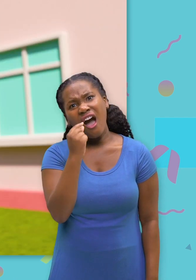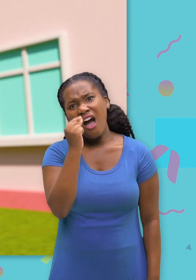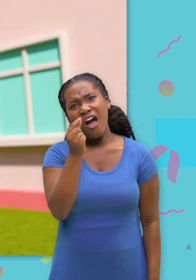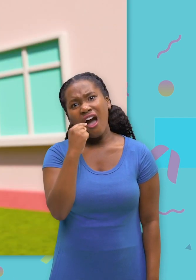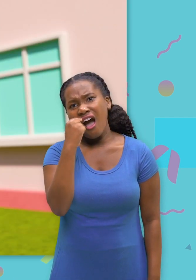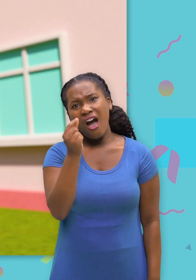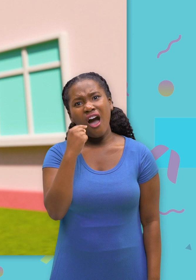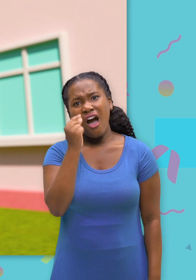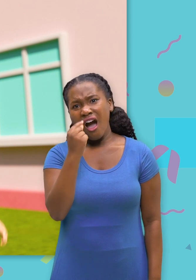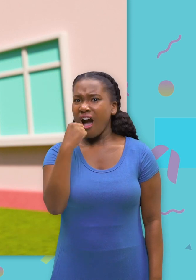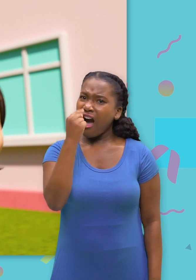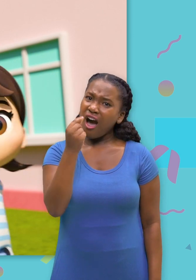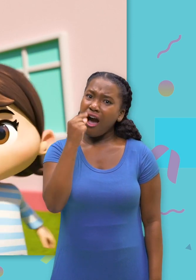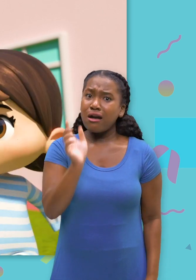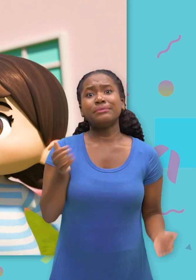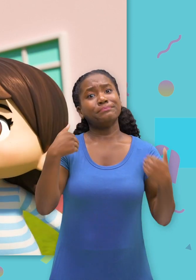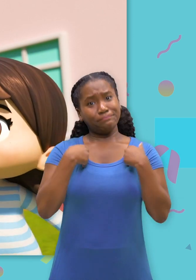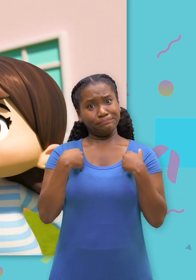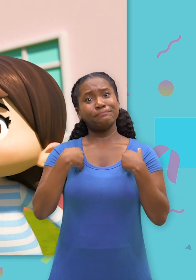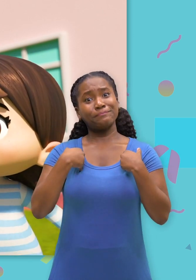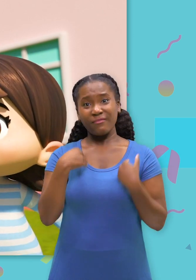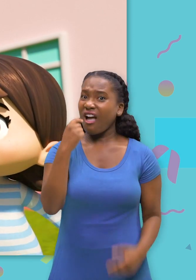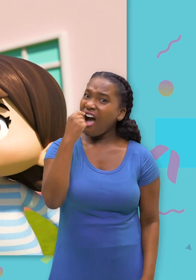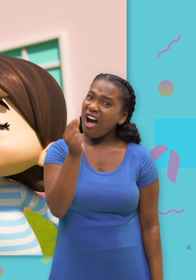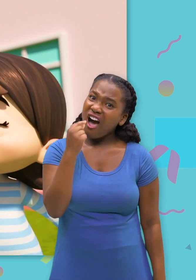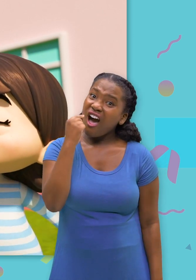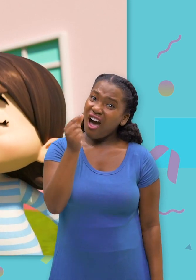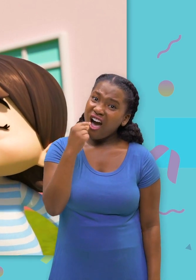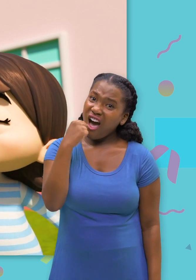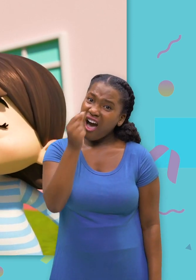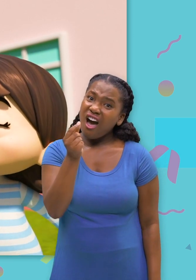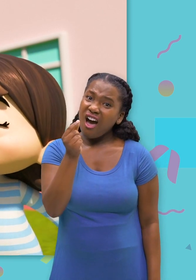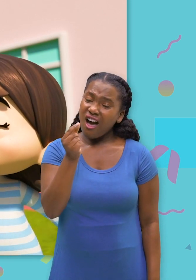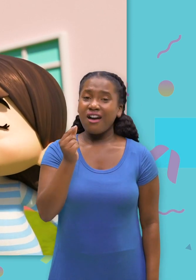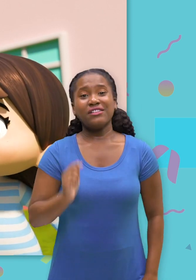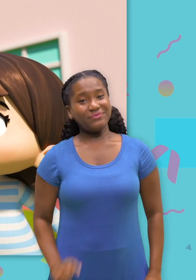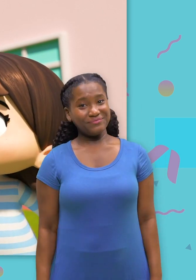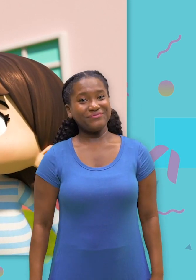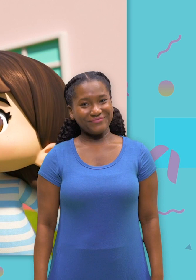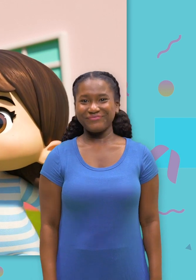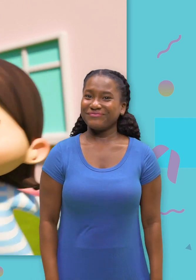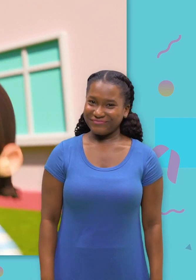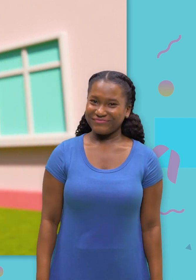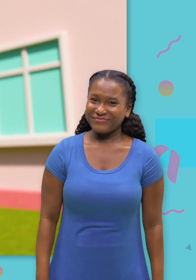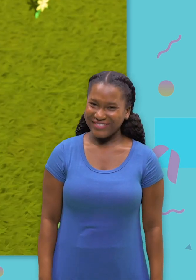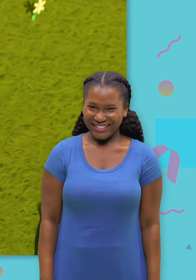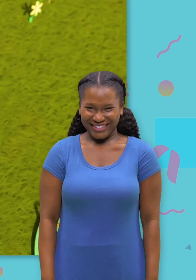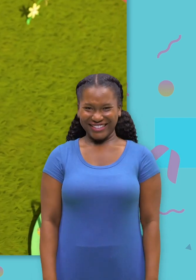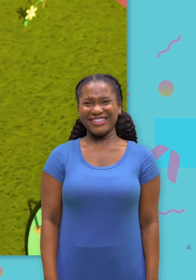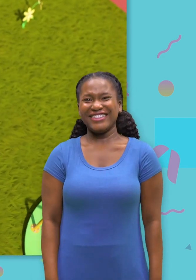Wobbly tooth. Wobbly tooth. I've got a wobbly tooth.